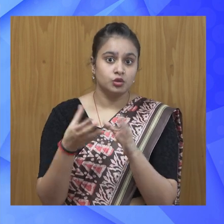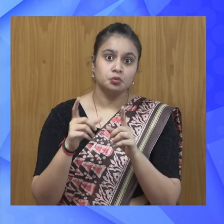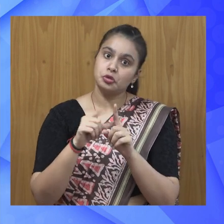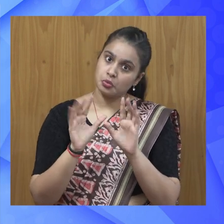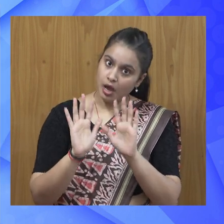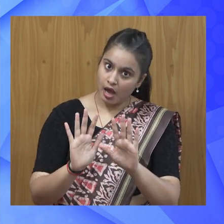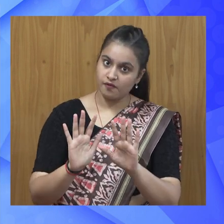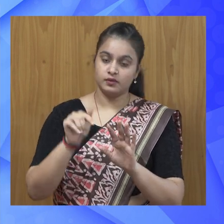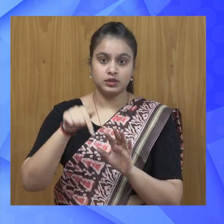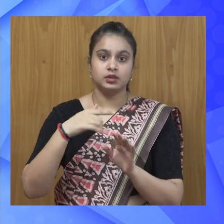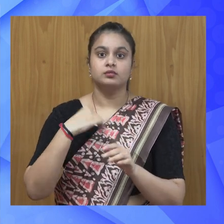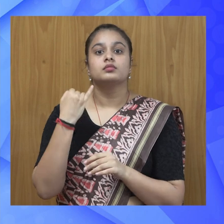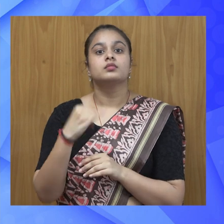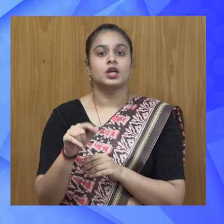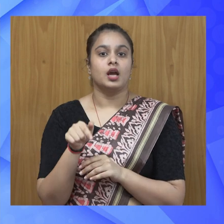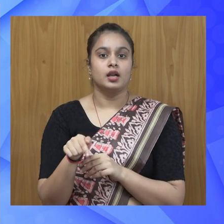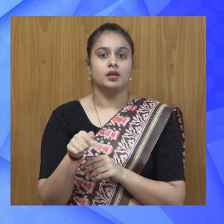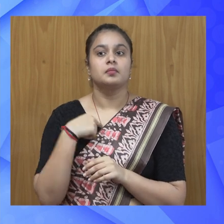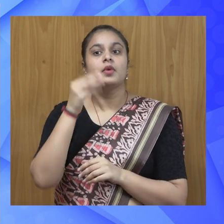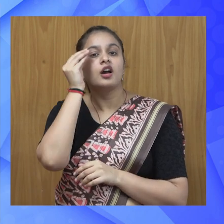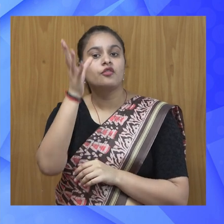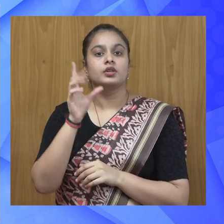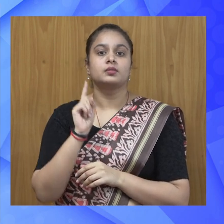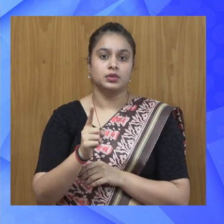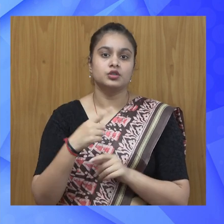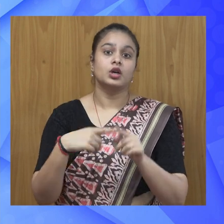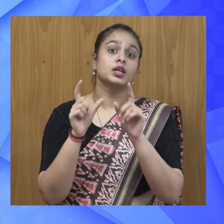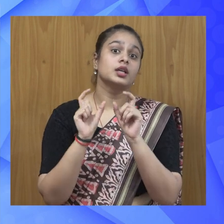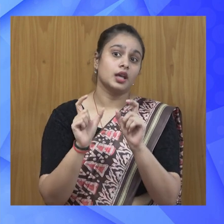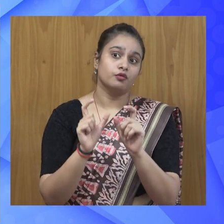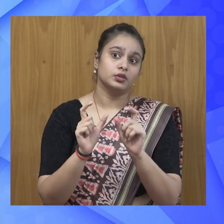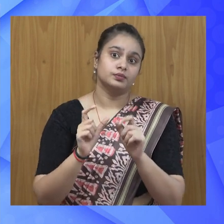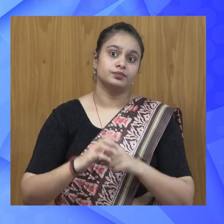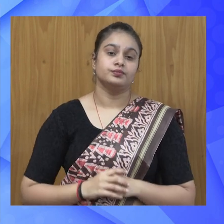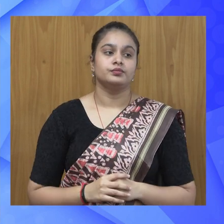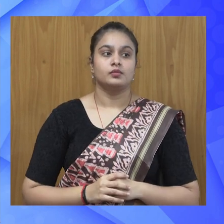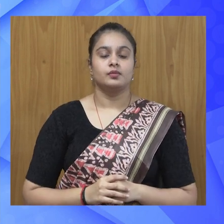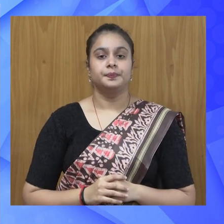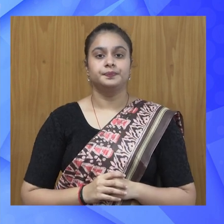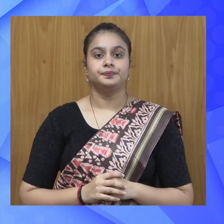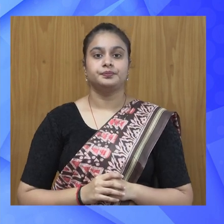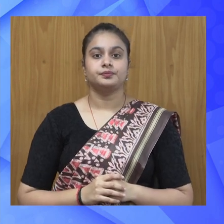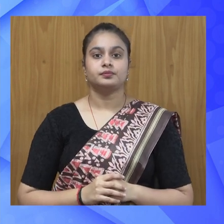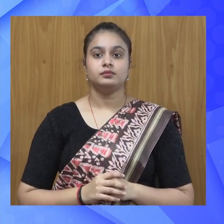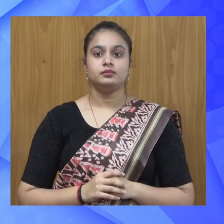So it is all a crime, and be aware about it and be careful.